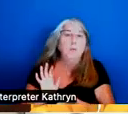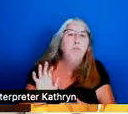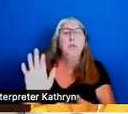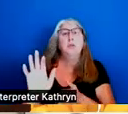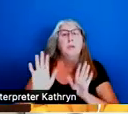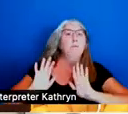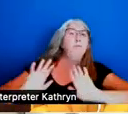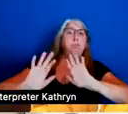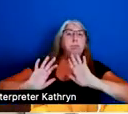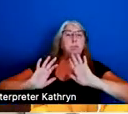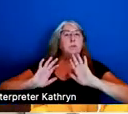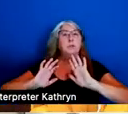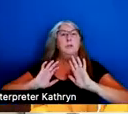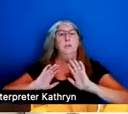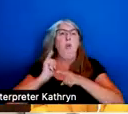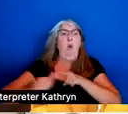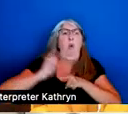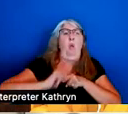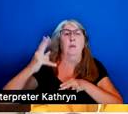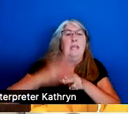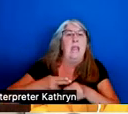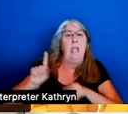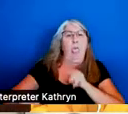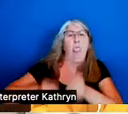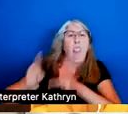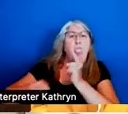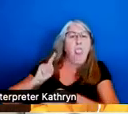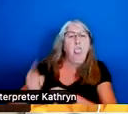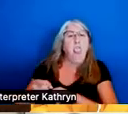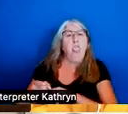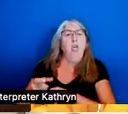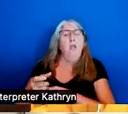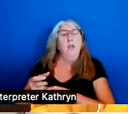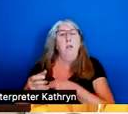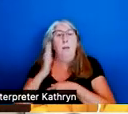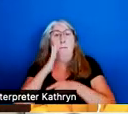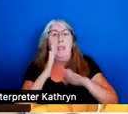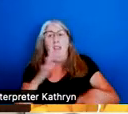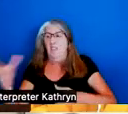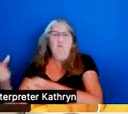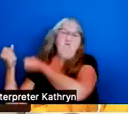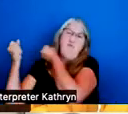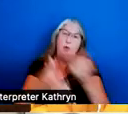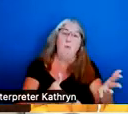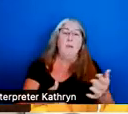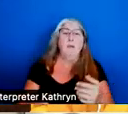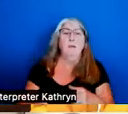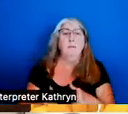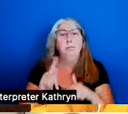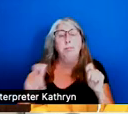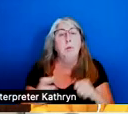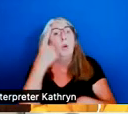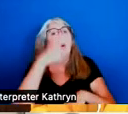me names and throw me in the bed or anything he would do. And there was times that we go to the